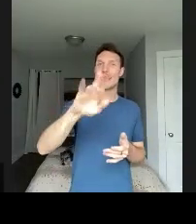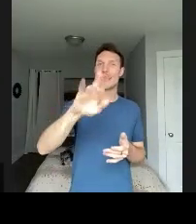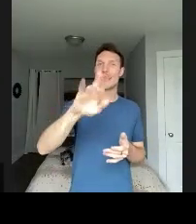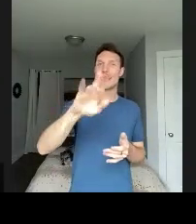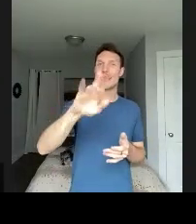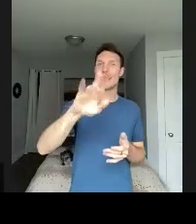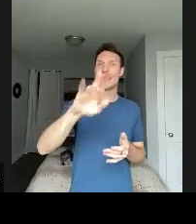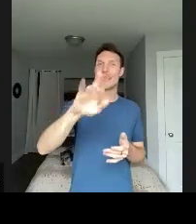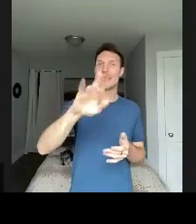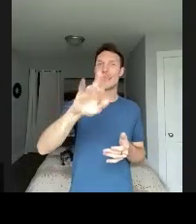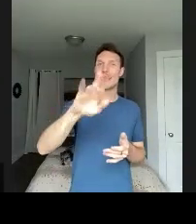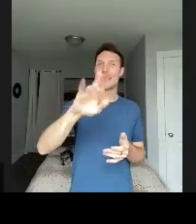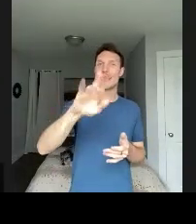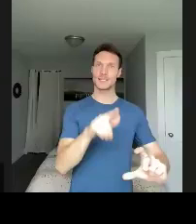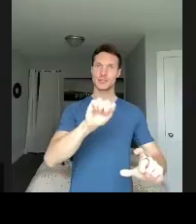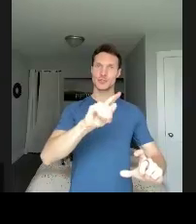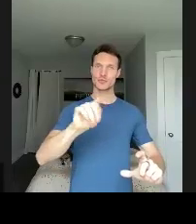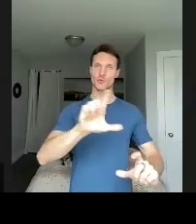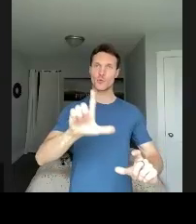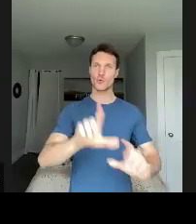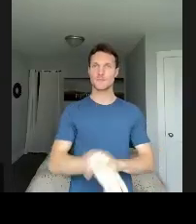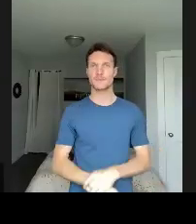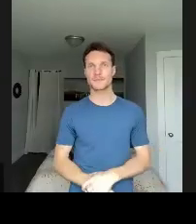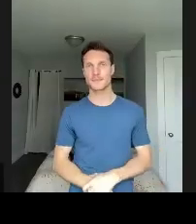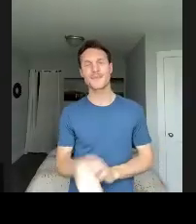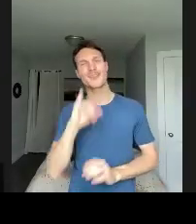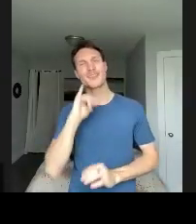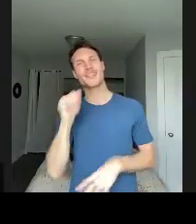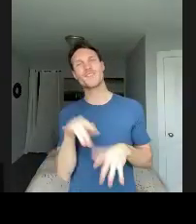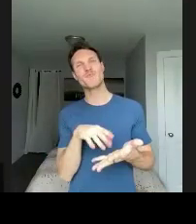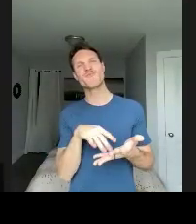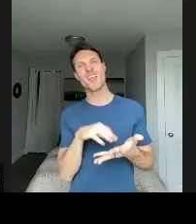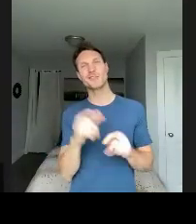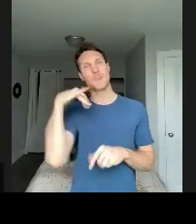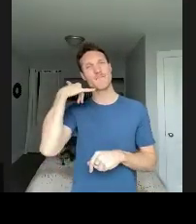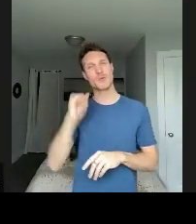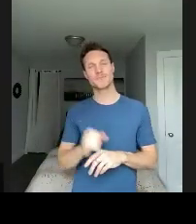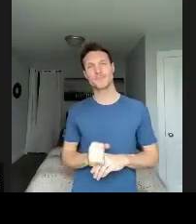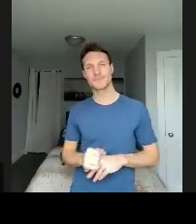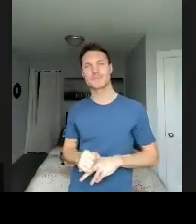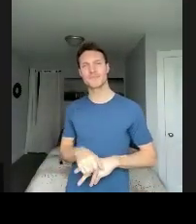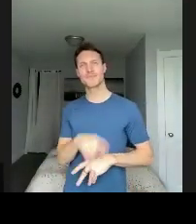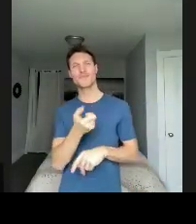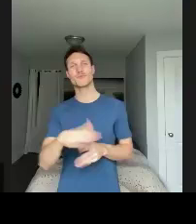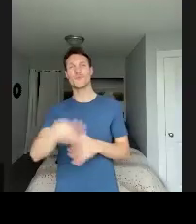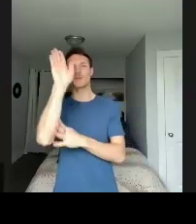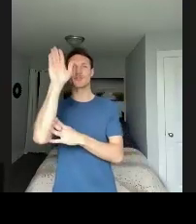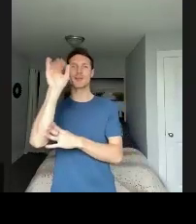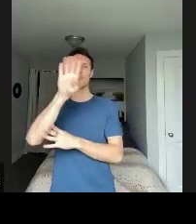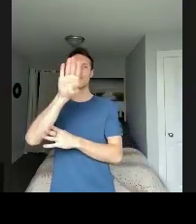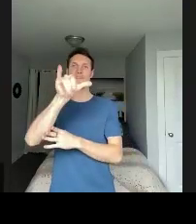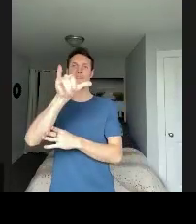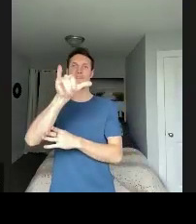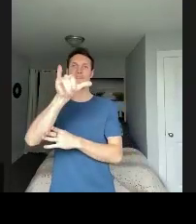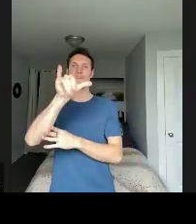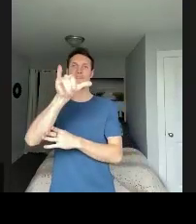is probably close to the same. If you dialed in by phone only, you can raise your hand by hitting